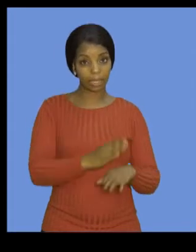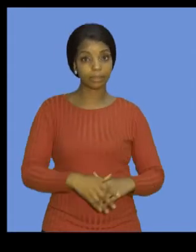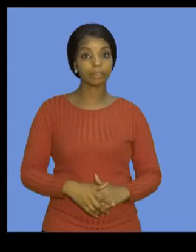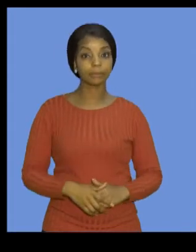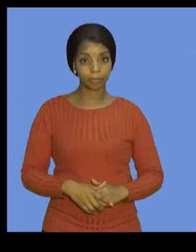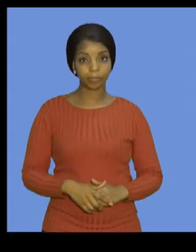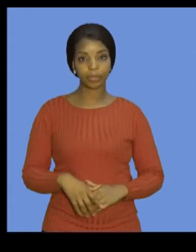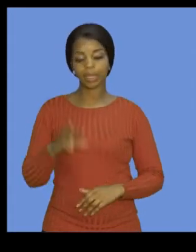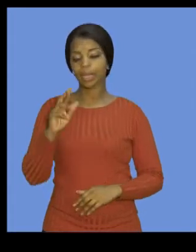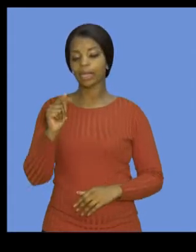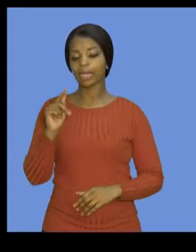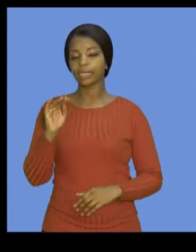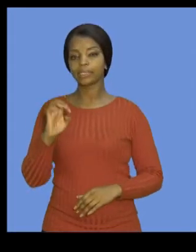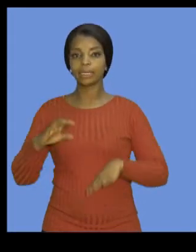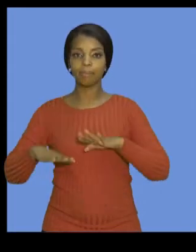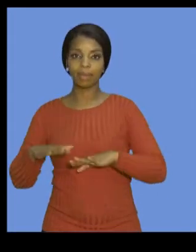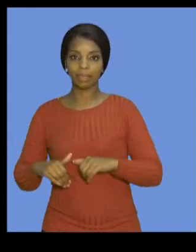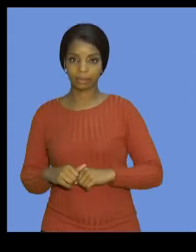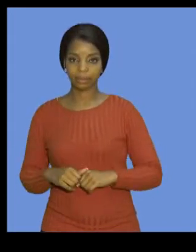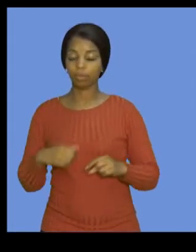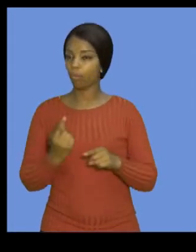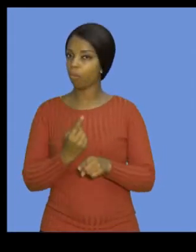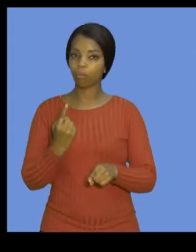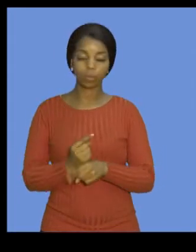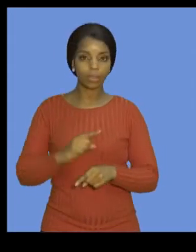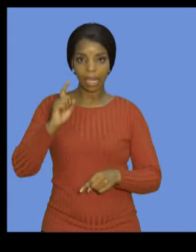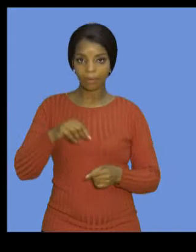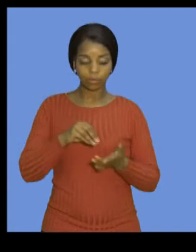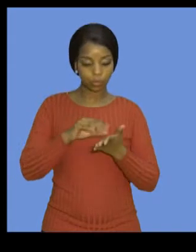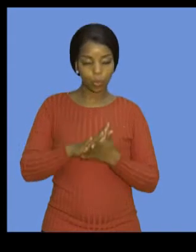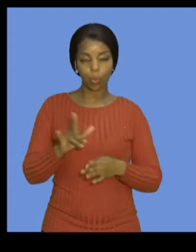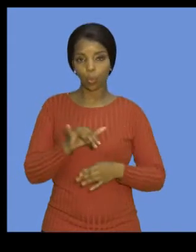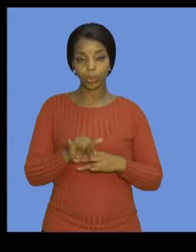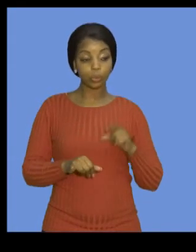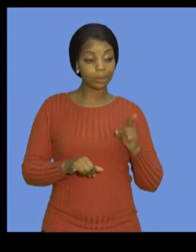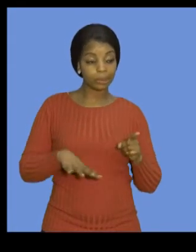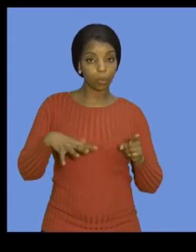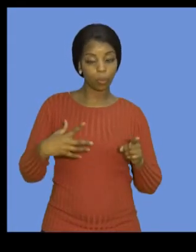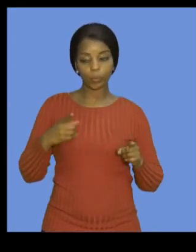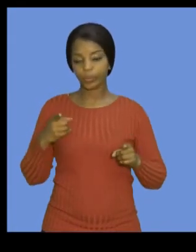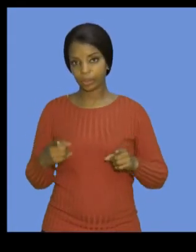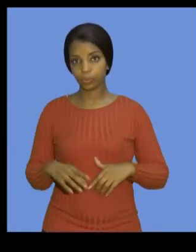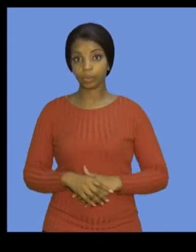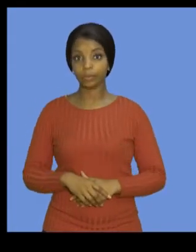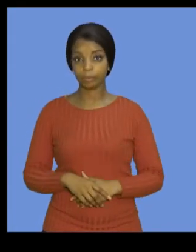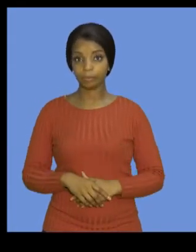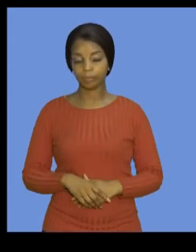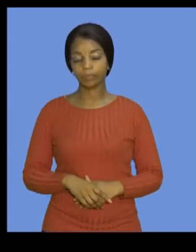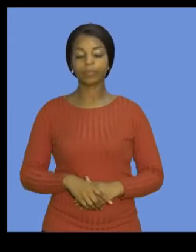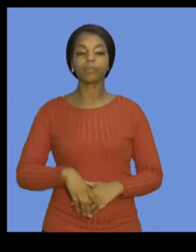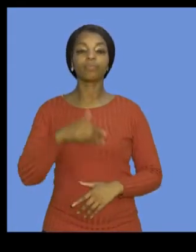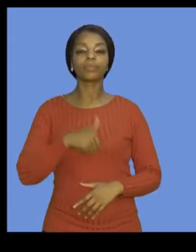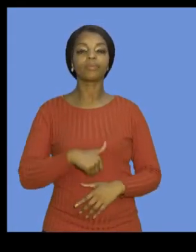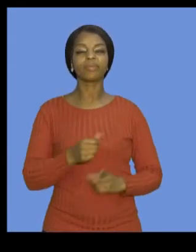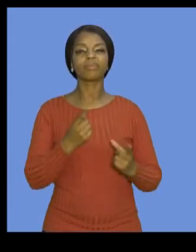they always need to emphasize which method we are dealing with at the time. So if I do